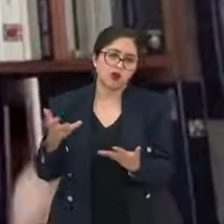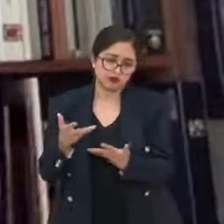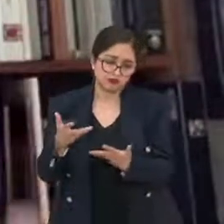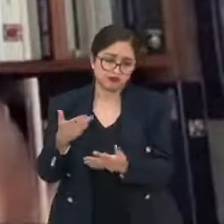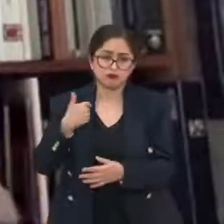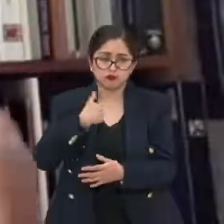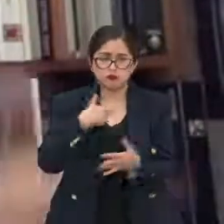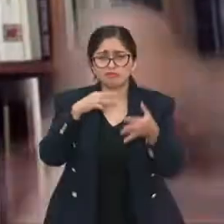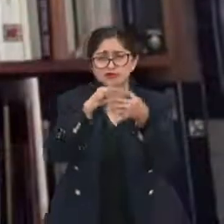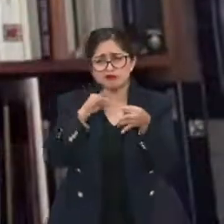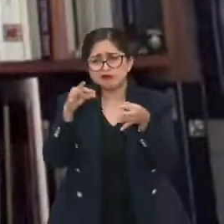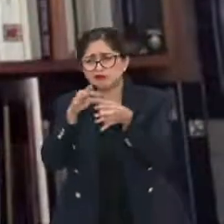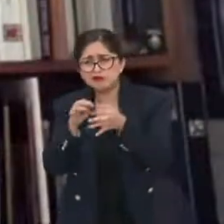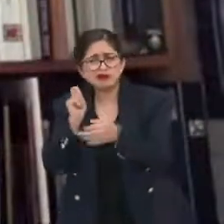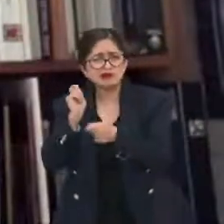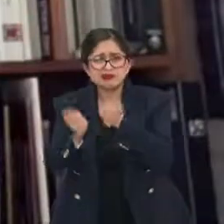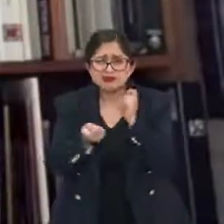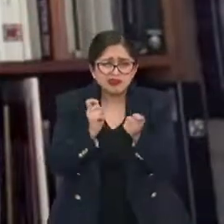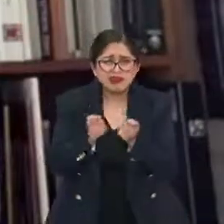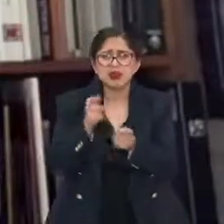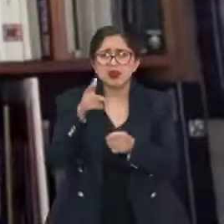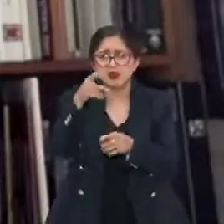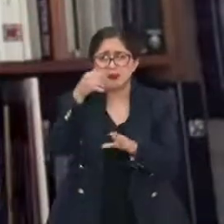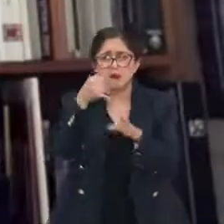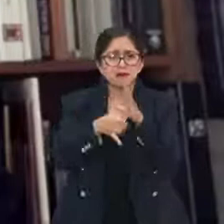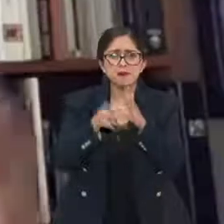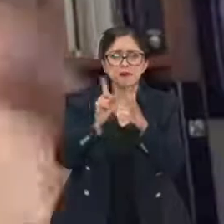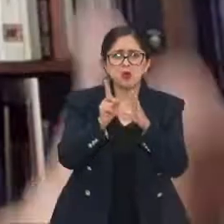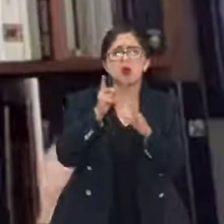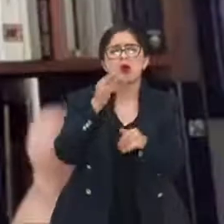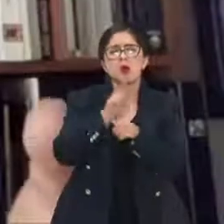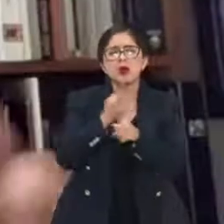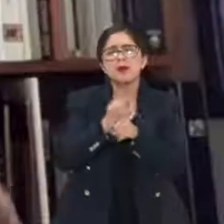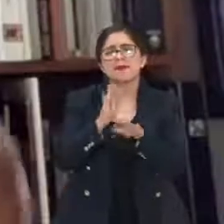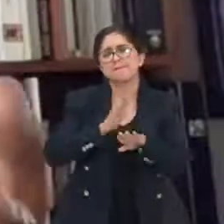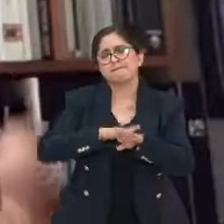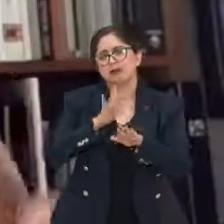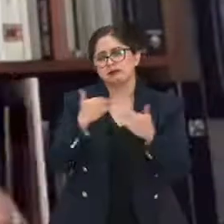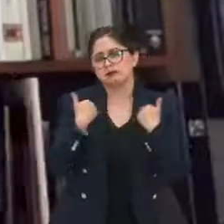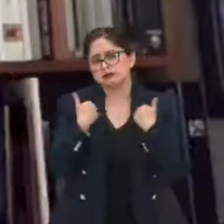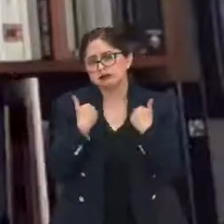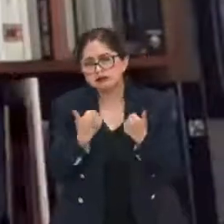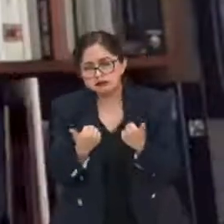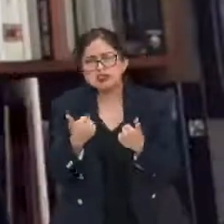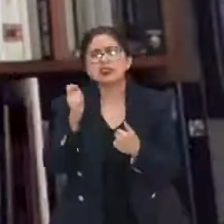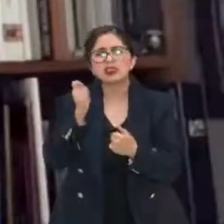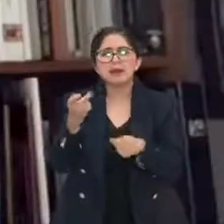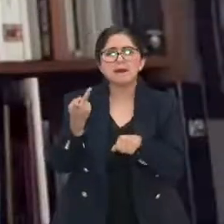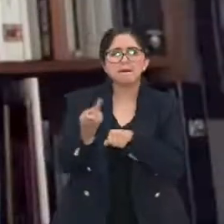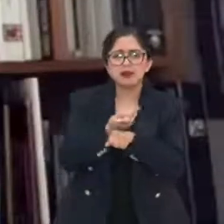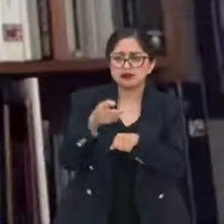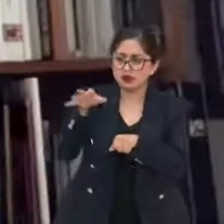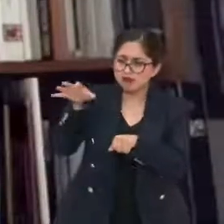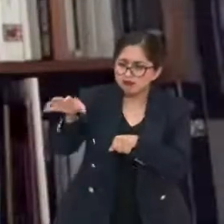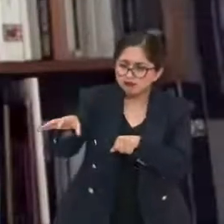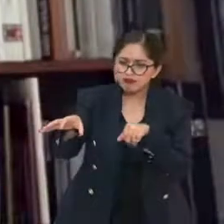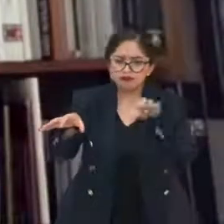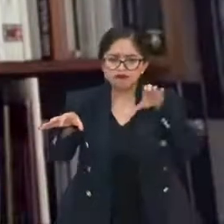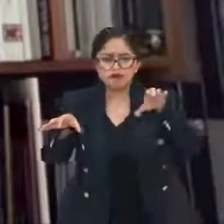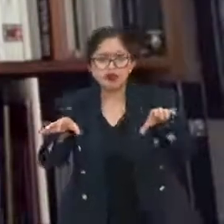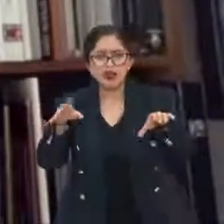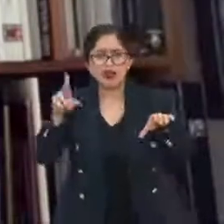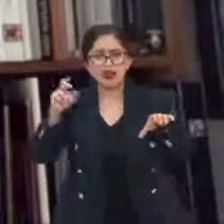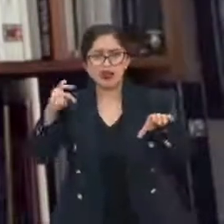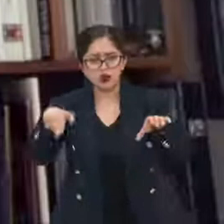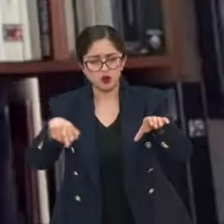destroyed by the one that was done by Fernando Camacho. But I would like to, you need to understand